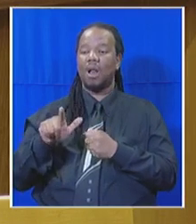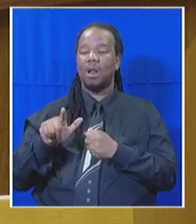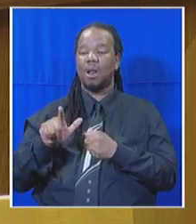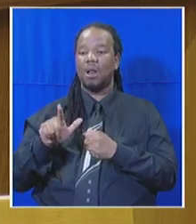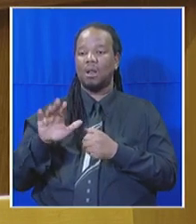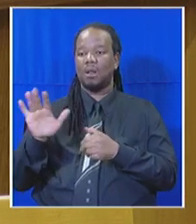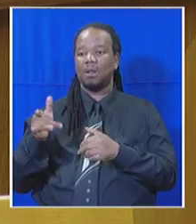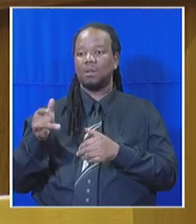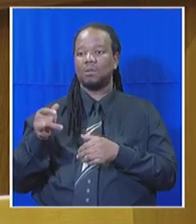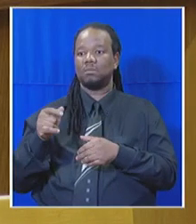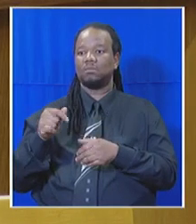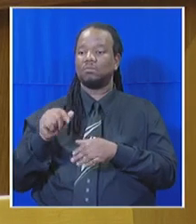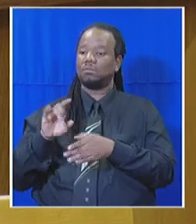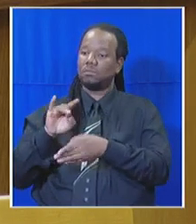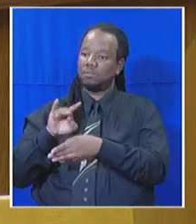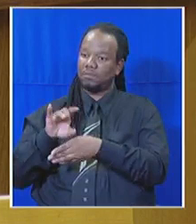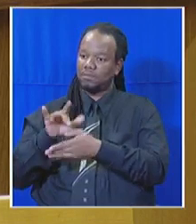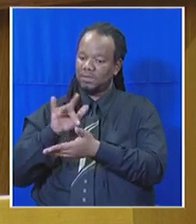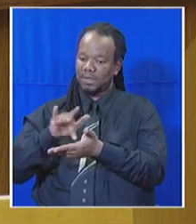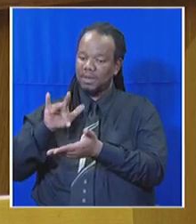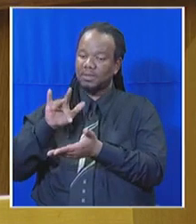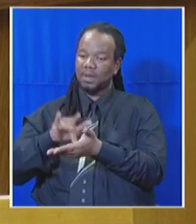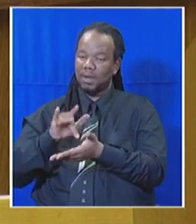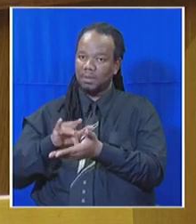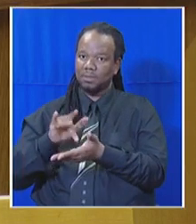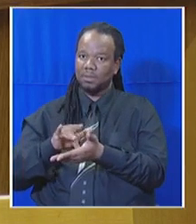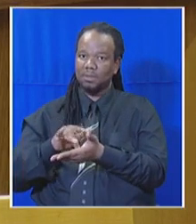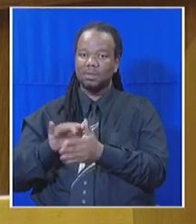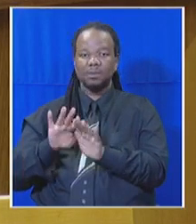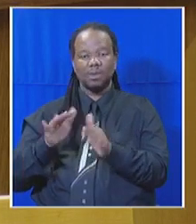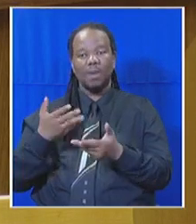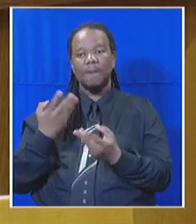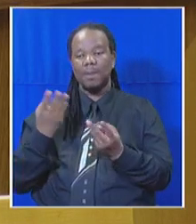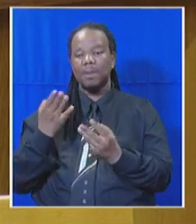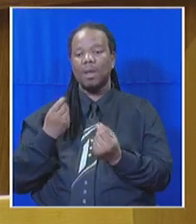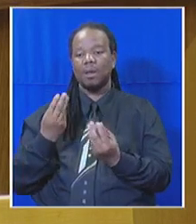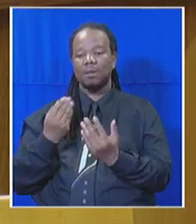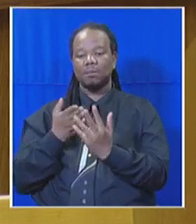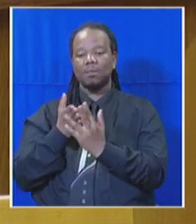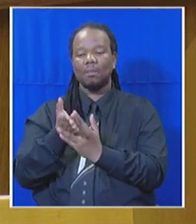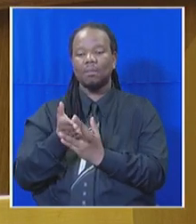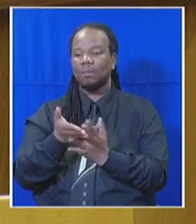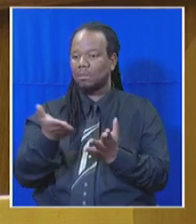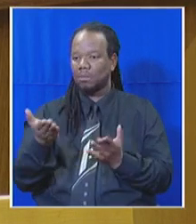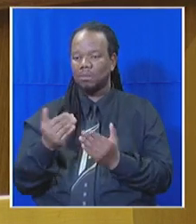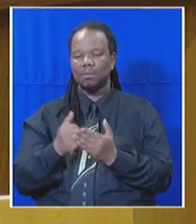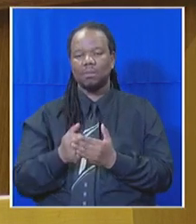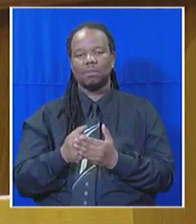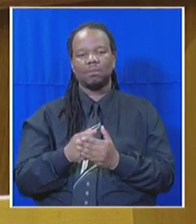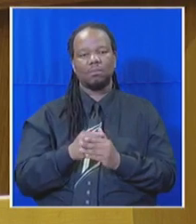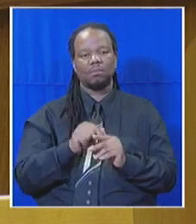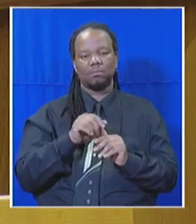that justice can be made available to ordinary people. And also the committee feels